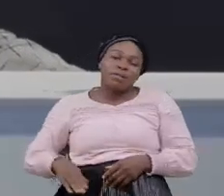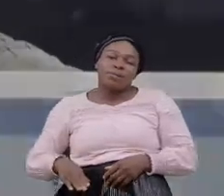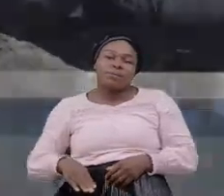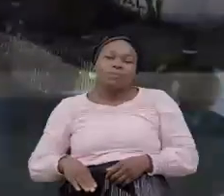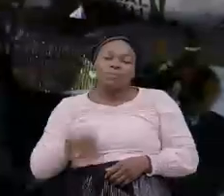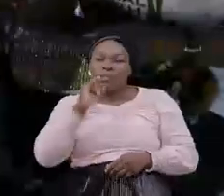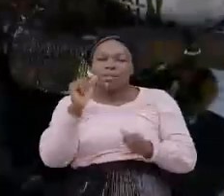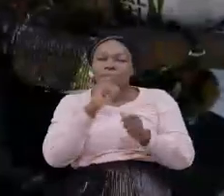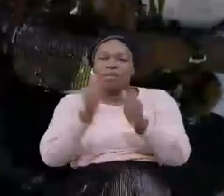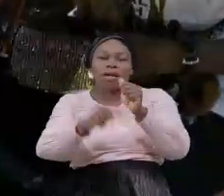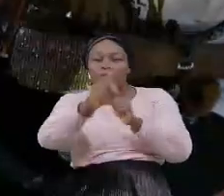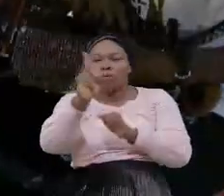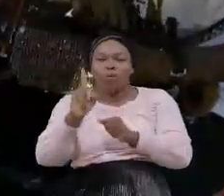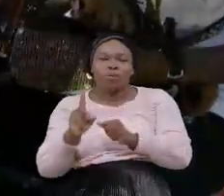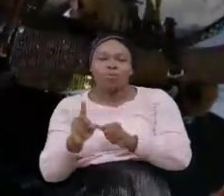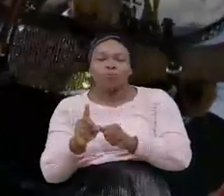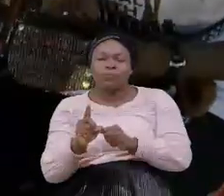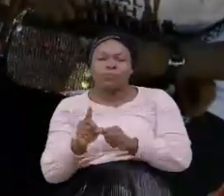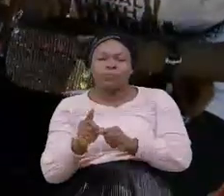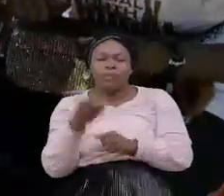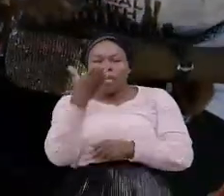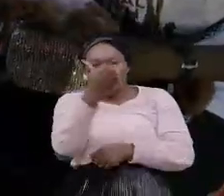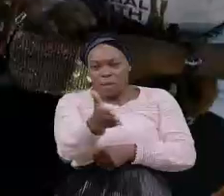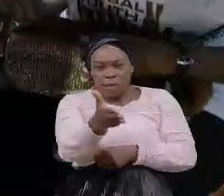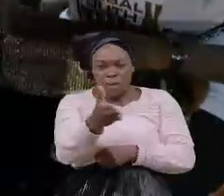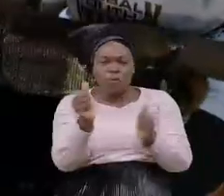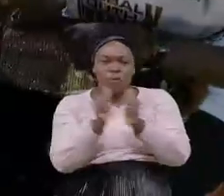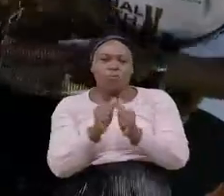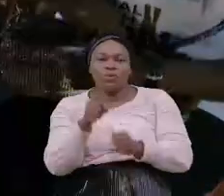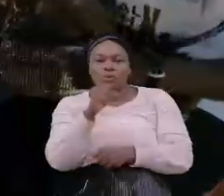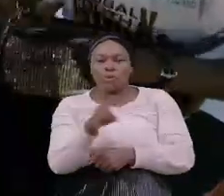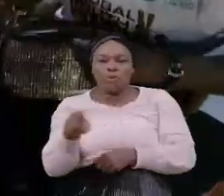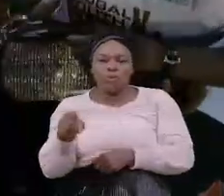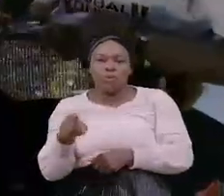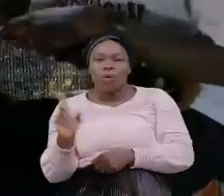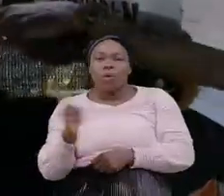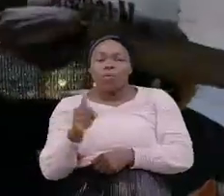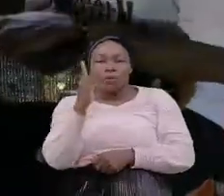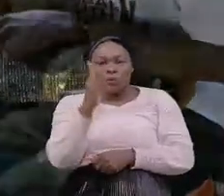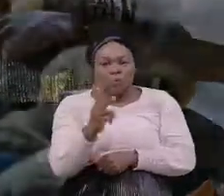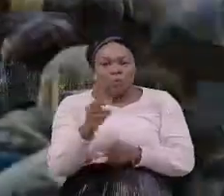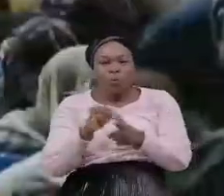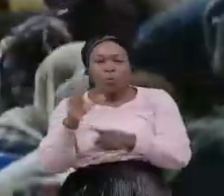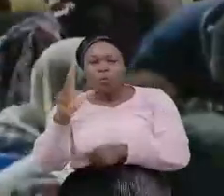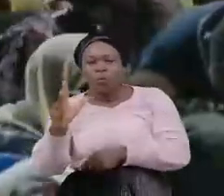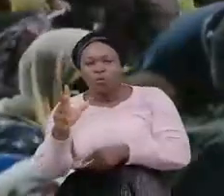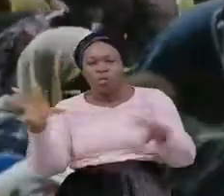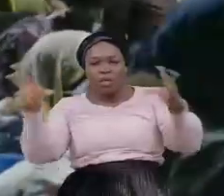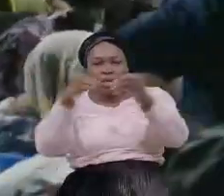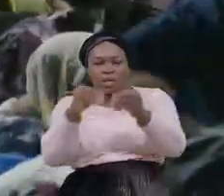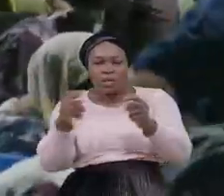It's present with you there. Where two or three are gathered in my name, there I